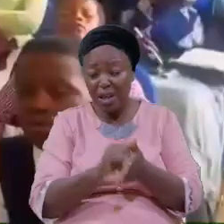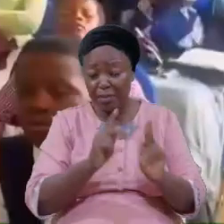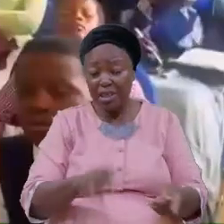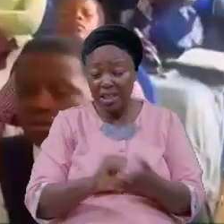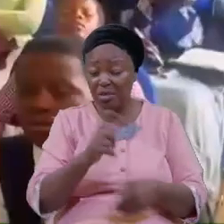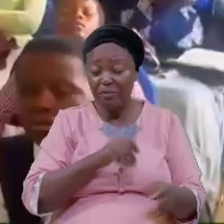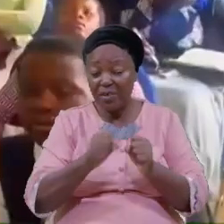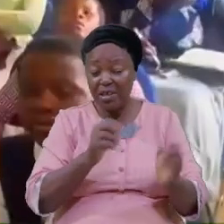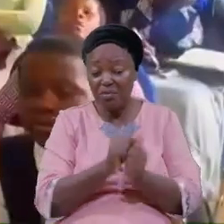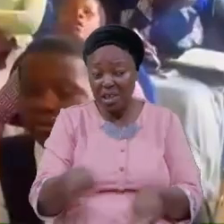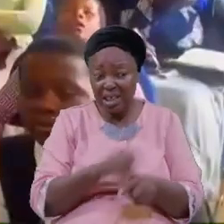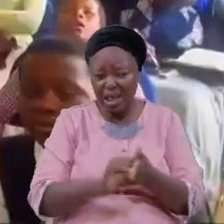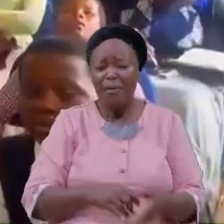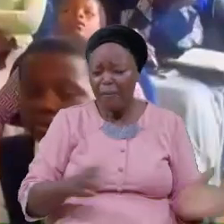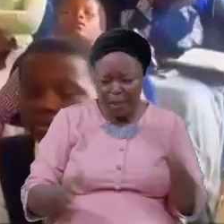him.